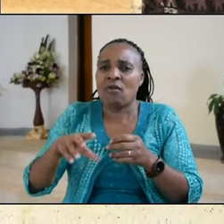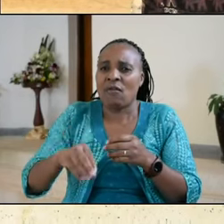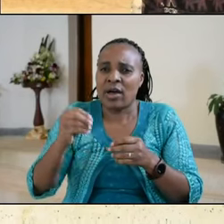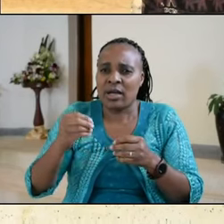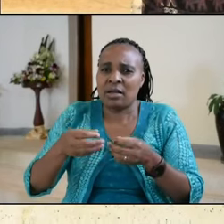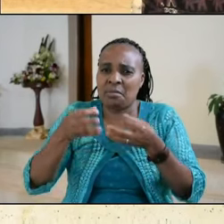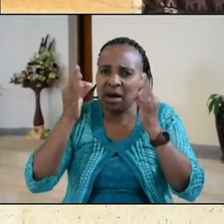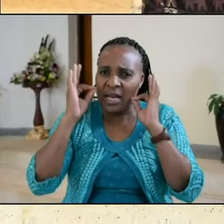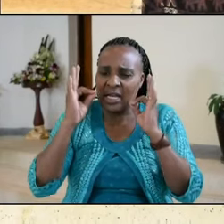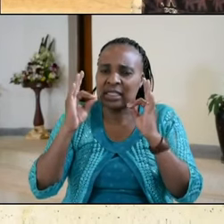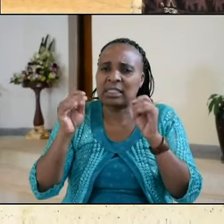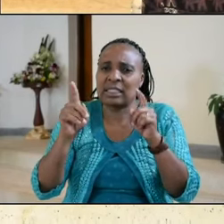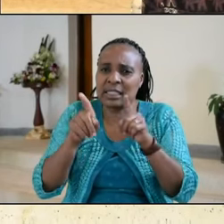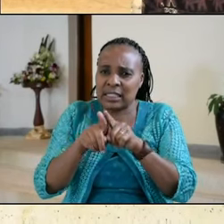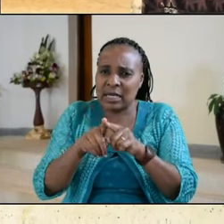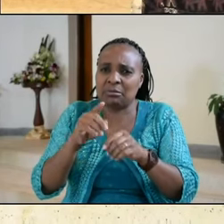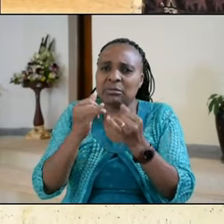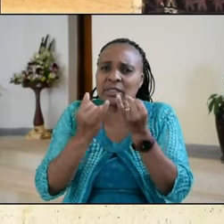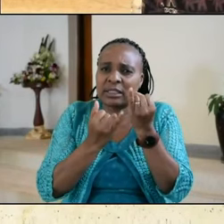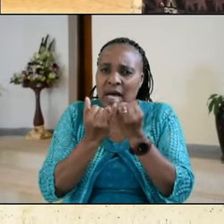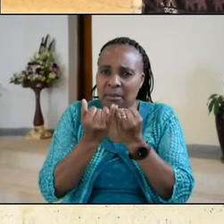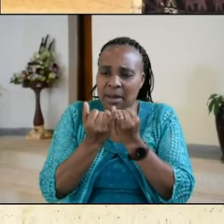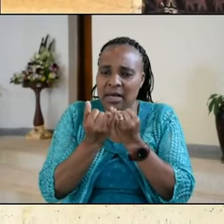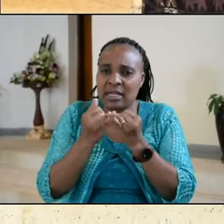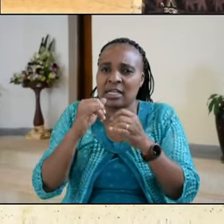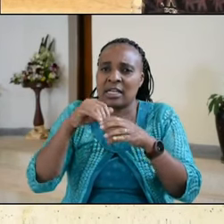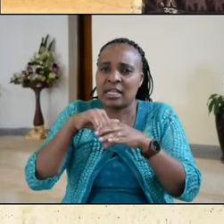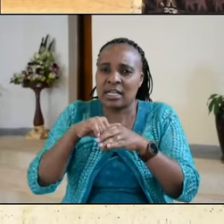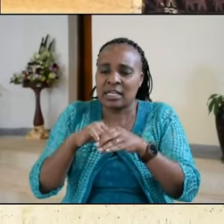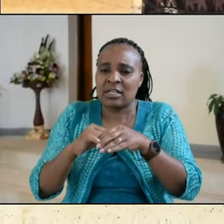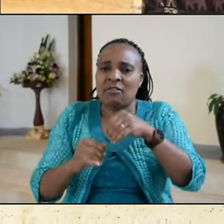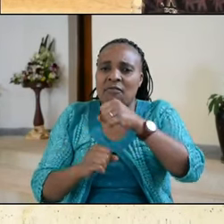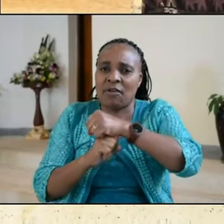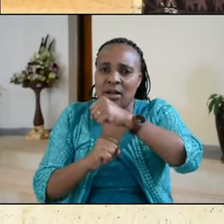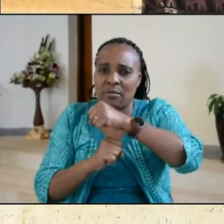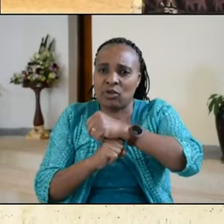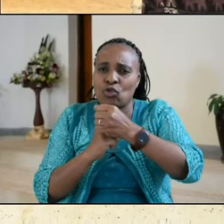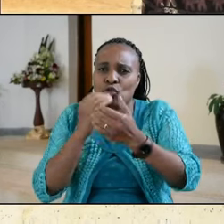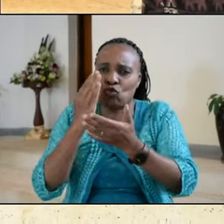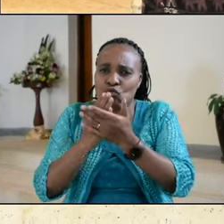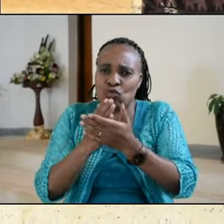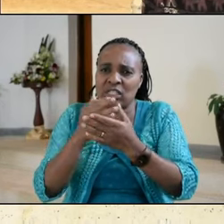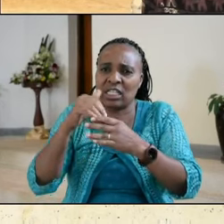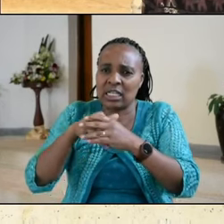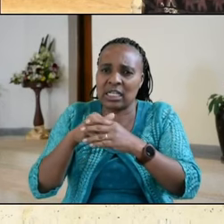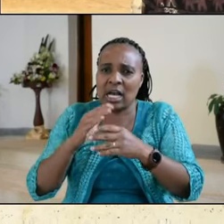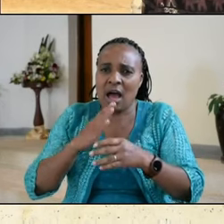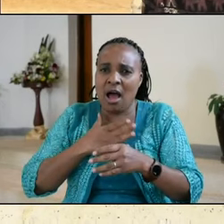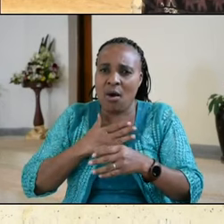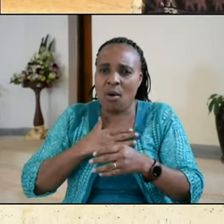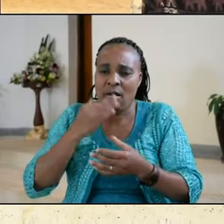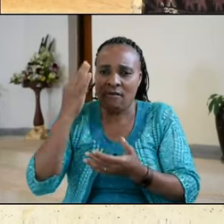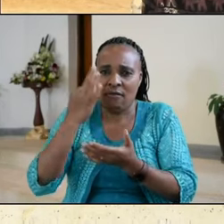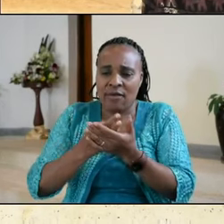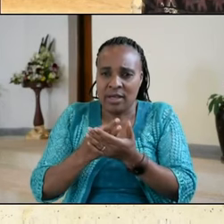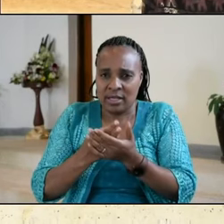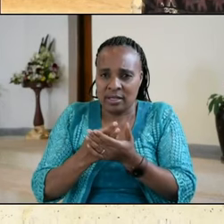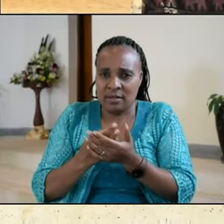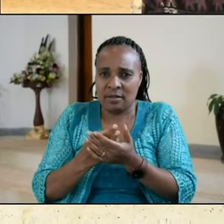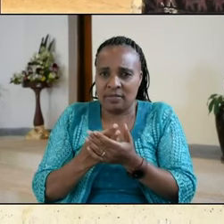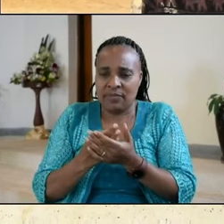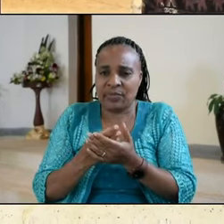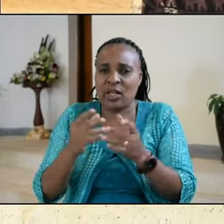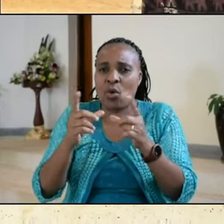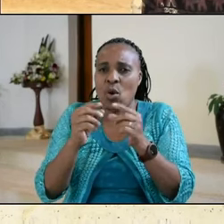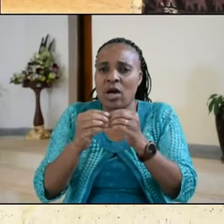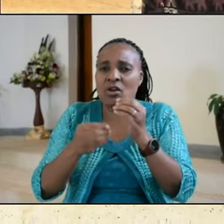Yes. We find the Sabbath. We find fundamental truths of our faith in that. The